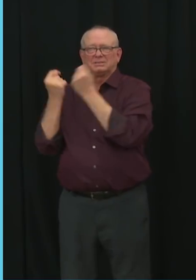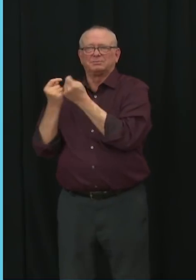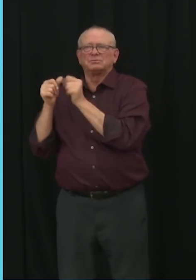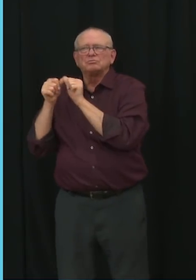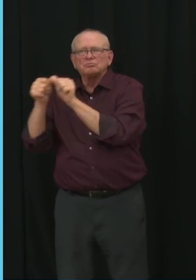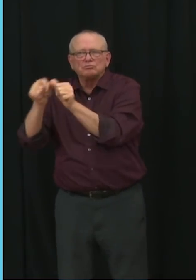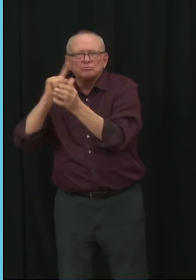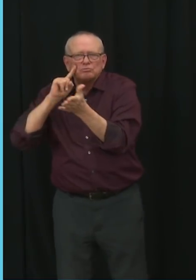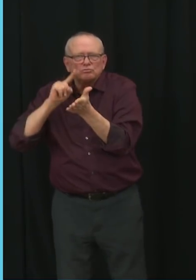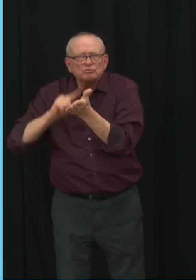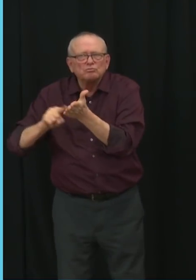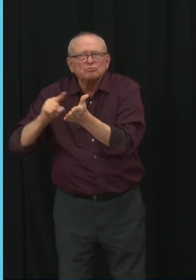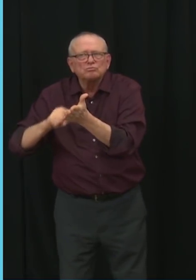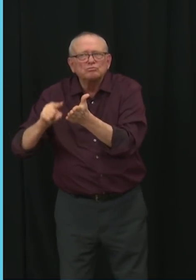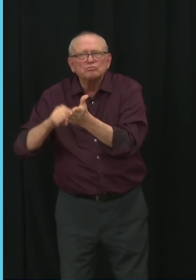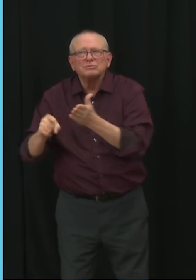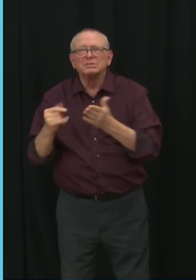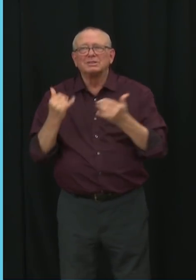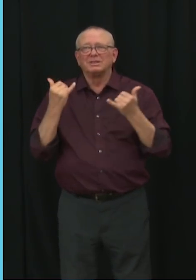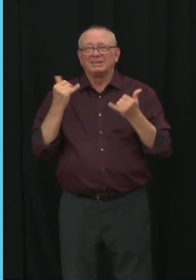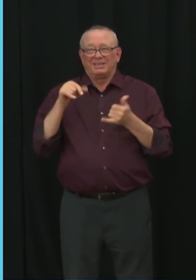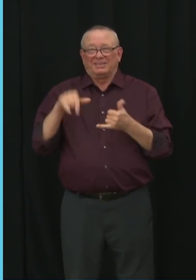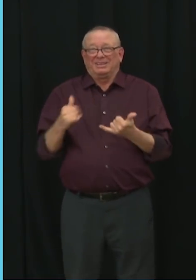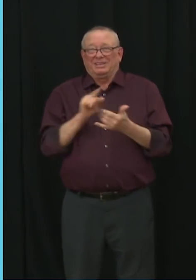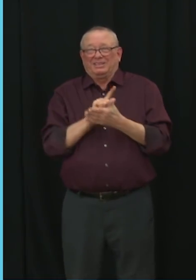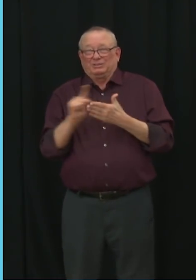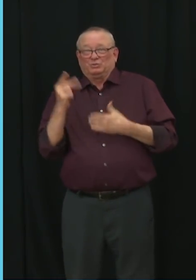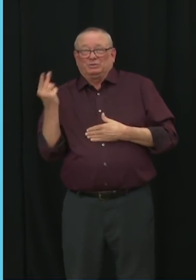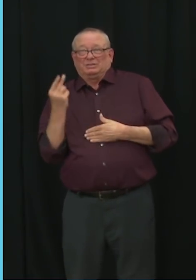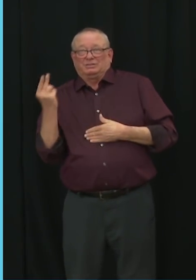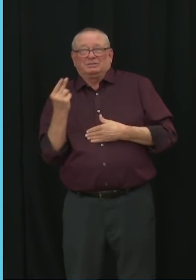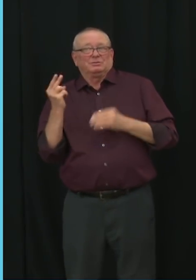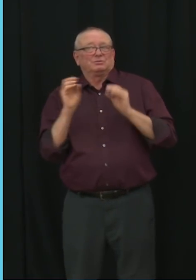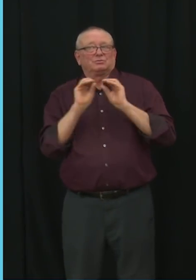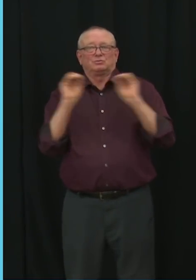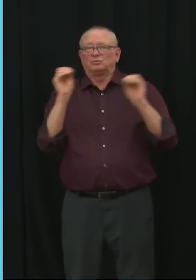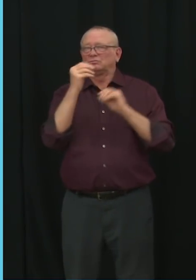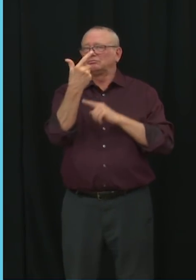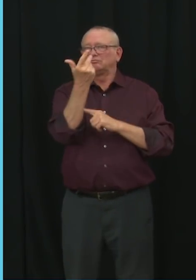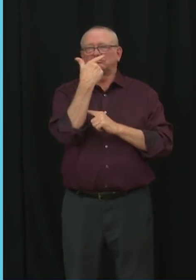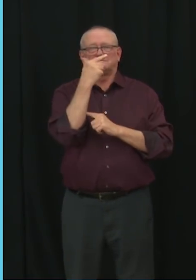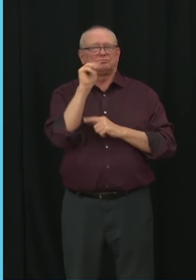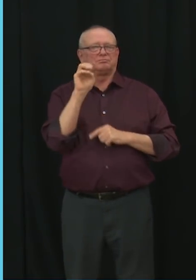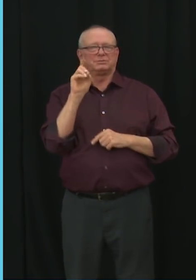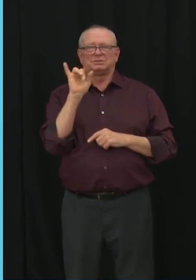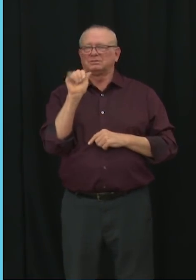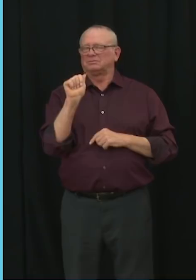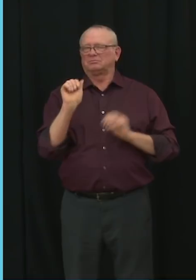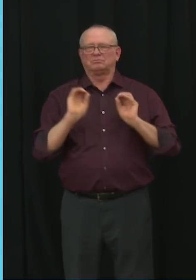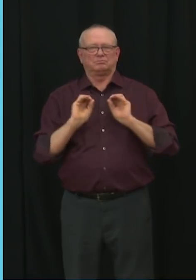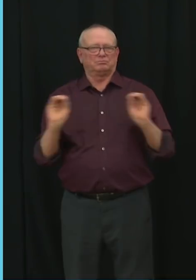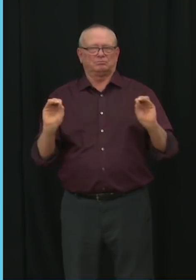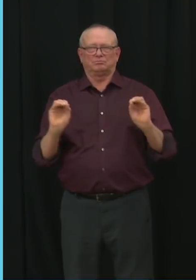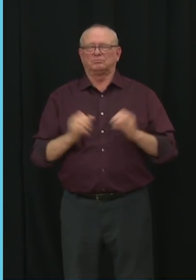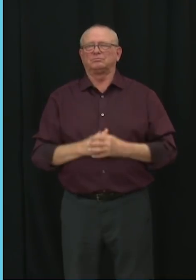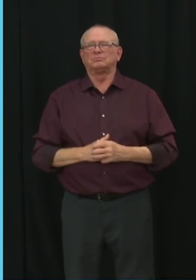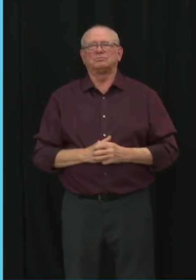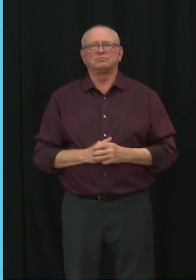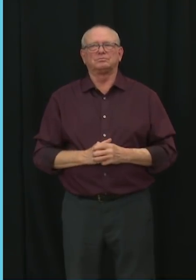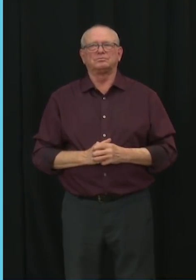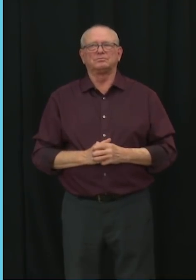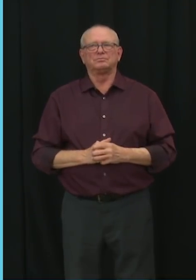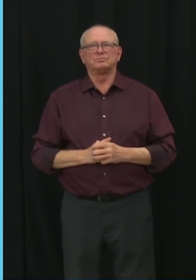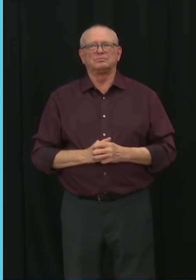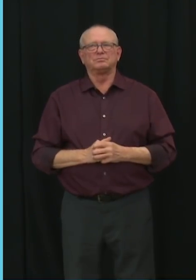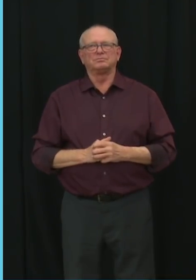Thursday. Thank you, and we're happy to take questions. Thanks, Dr. Hinshaw and Minister. No one in the room here, so we'll go straight to the